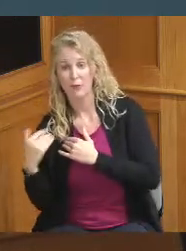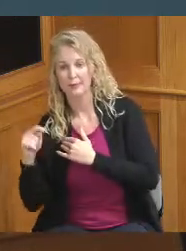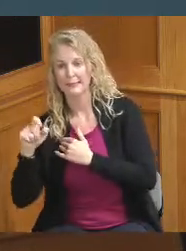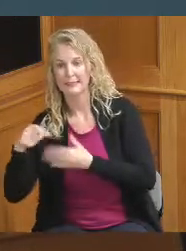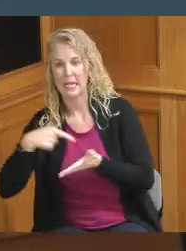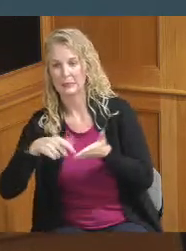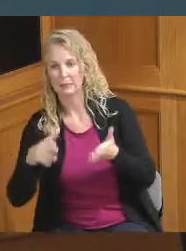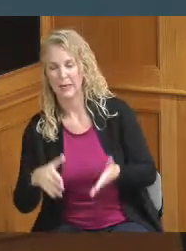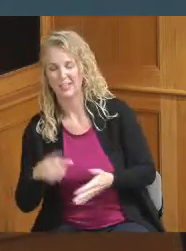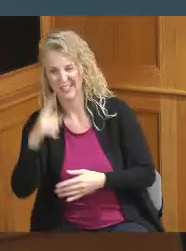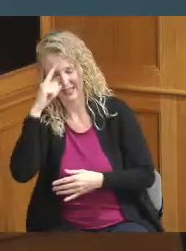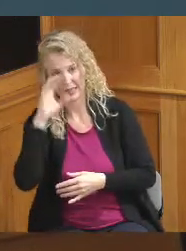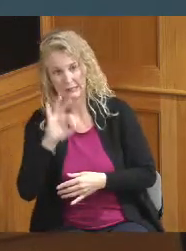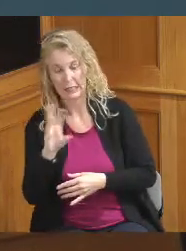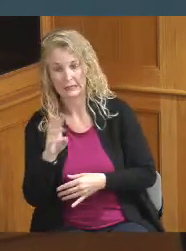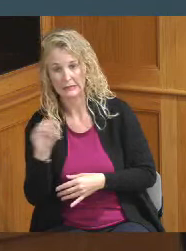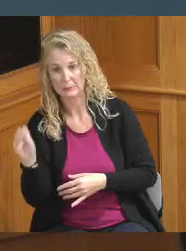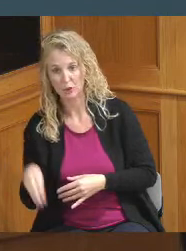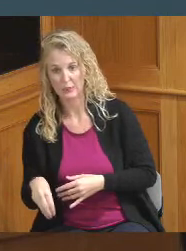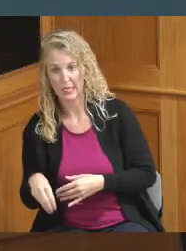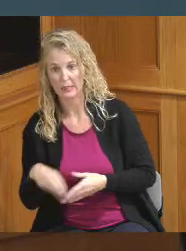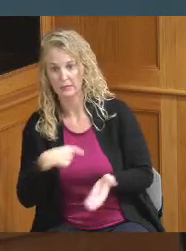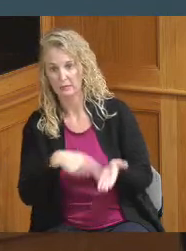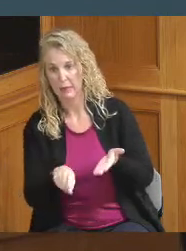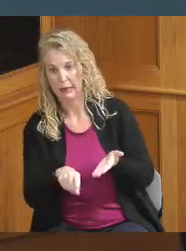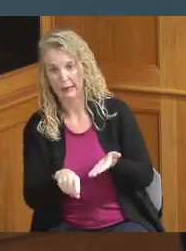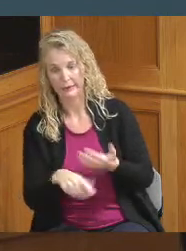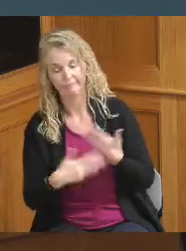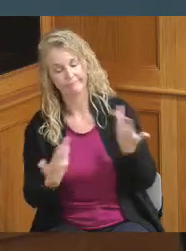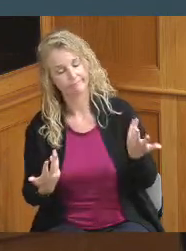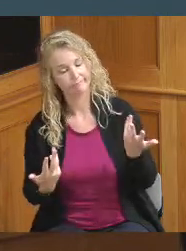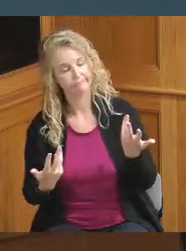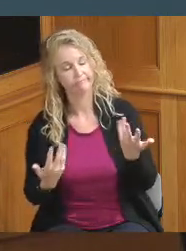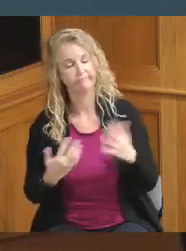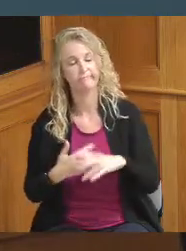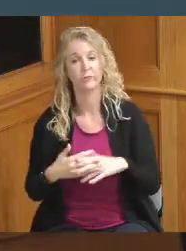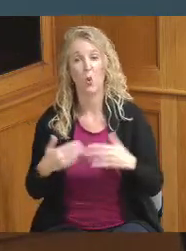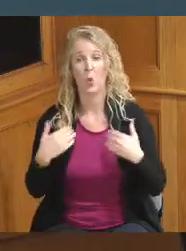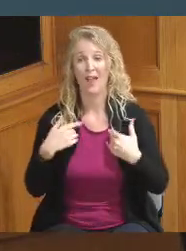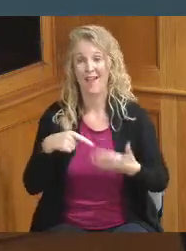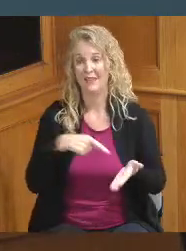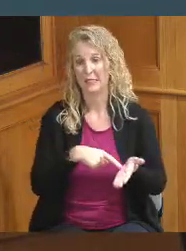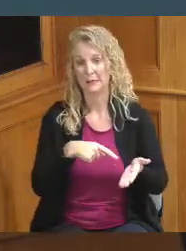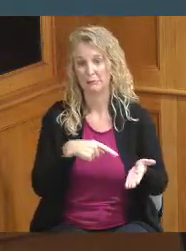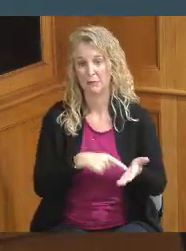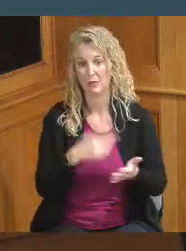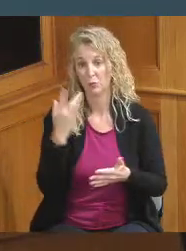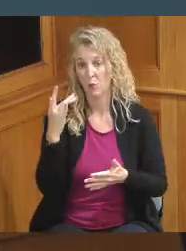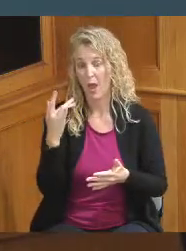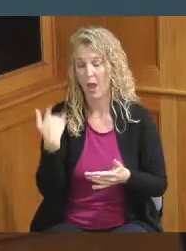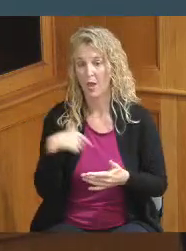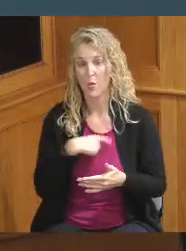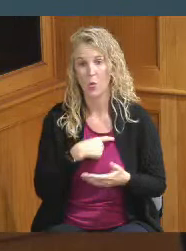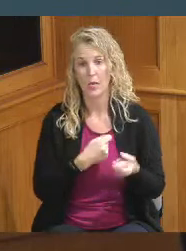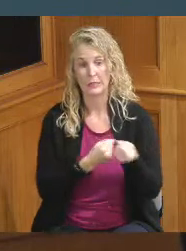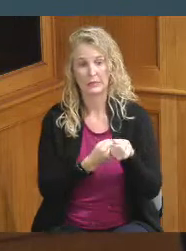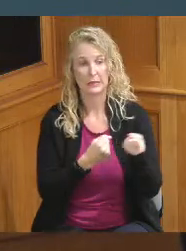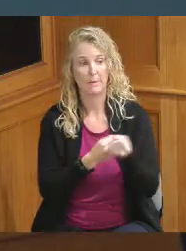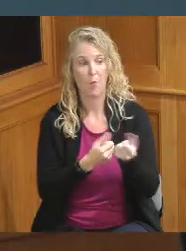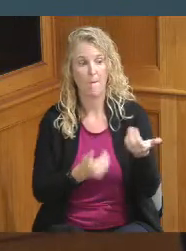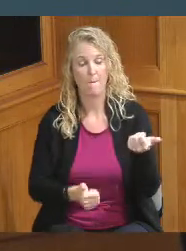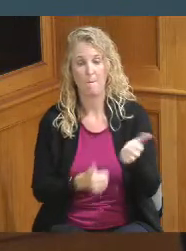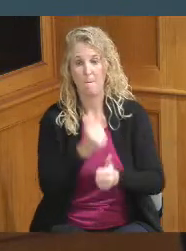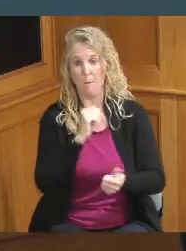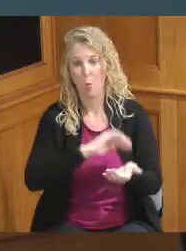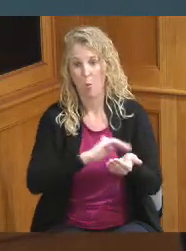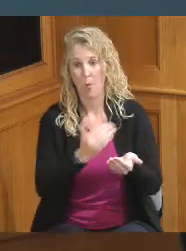believe, 96% of the cost. And that's why we have these bills, because we're putting up the majority of the